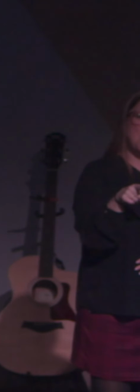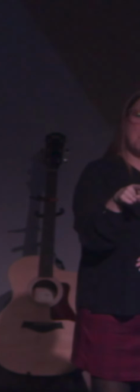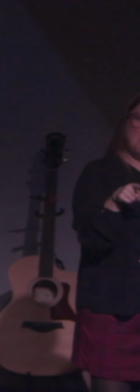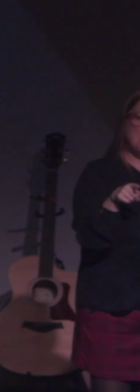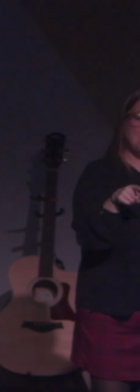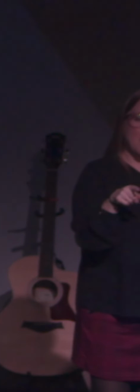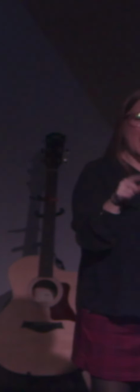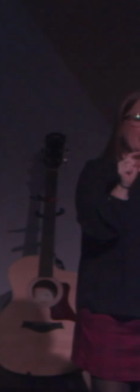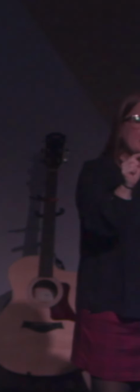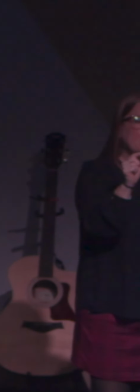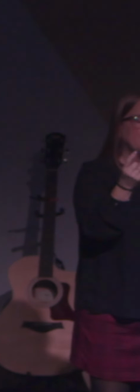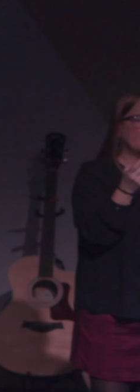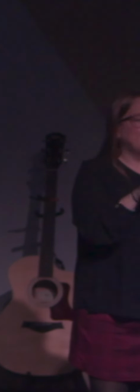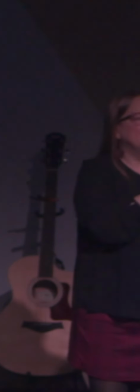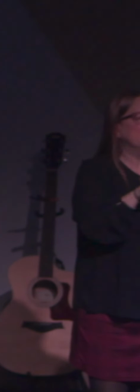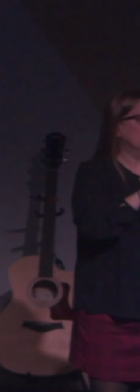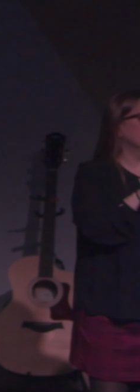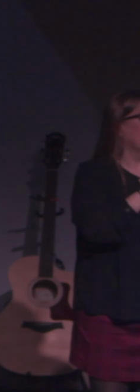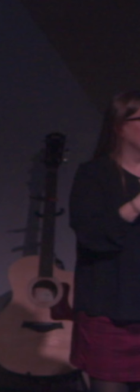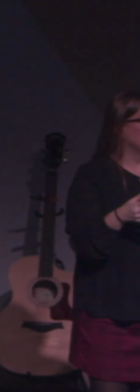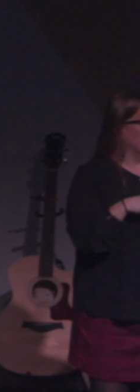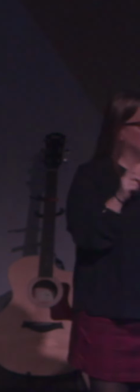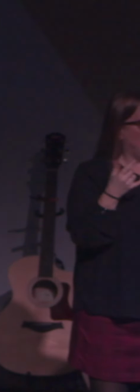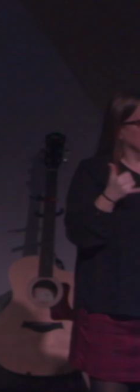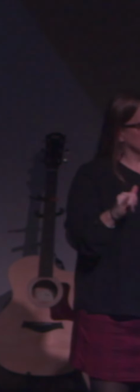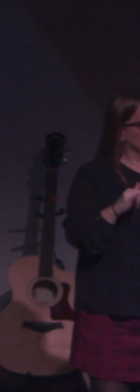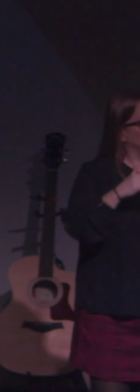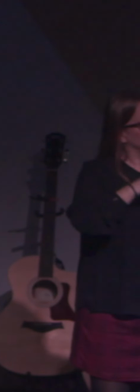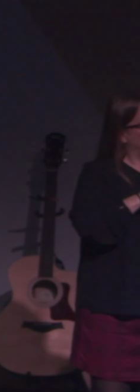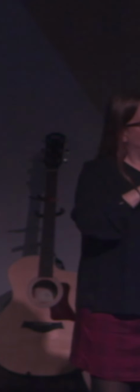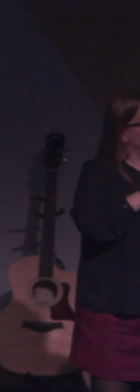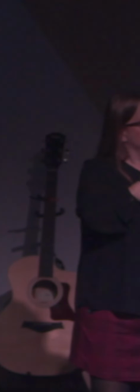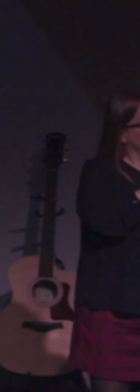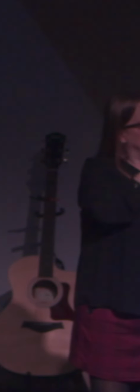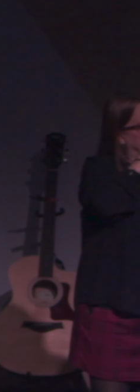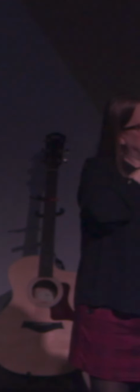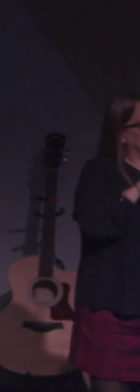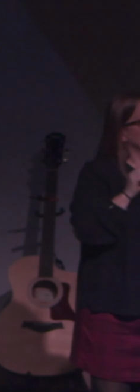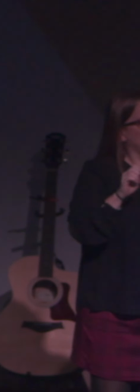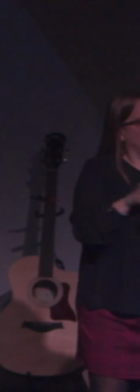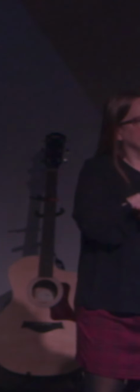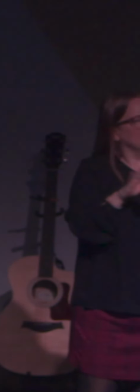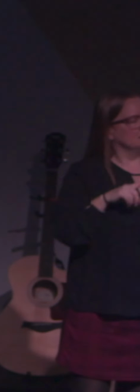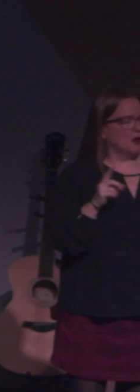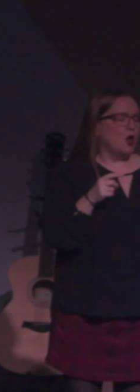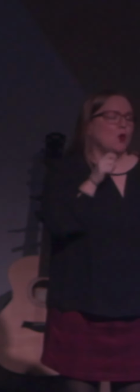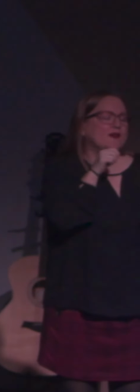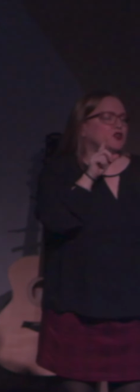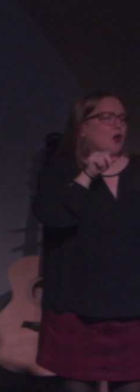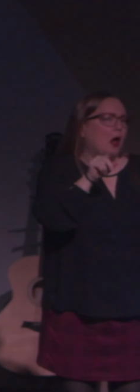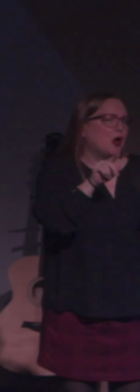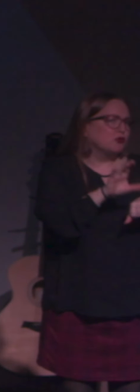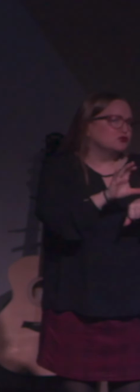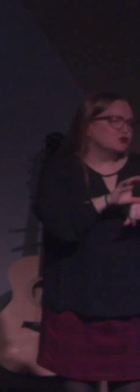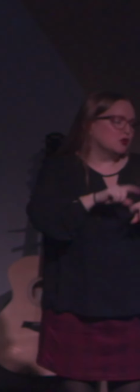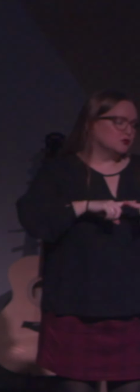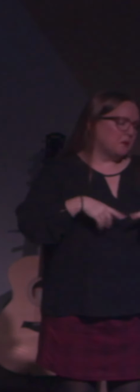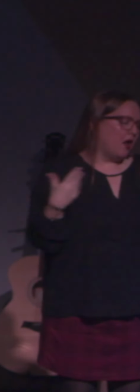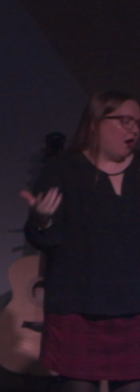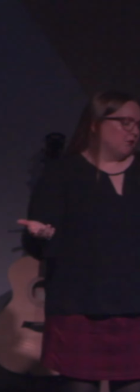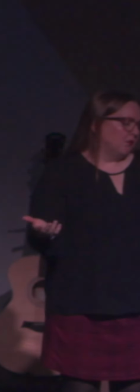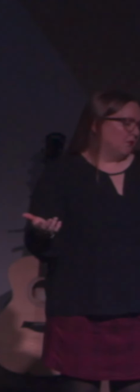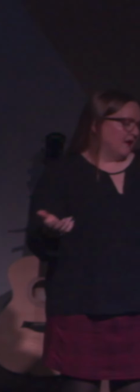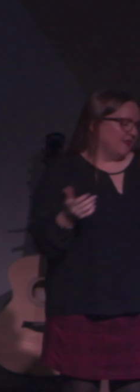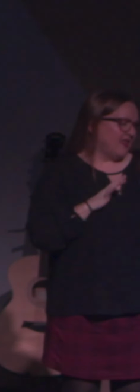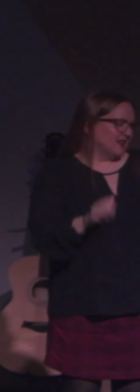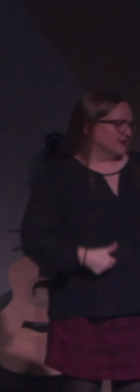It's just a little bit of a busy schedule, but I'm spending time with my kids. We haven't been at church, but